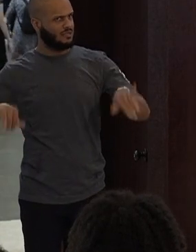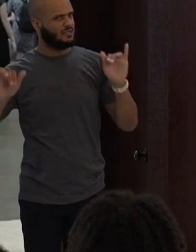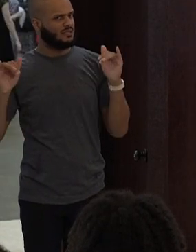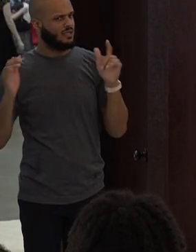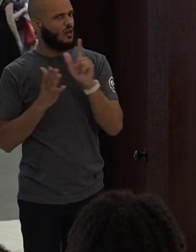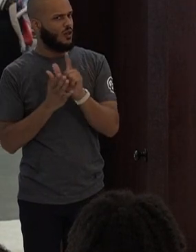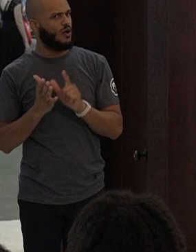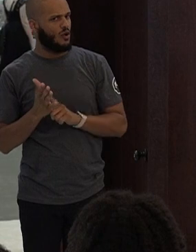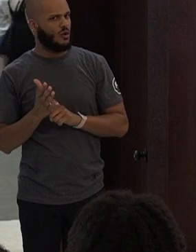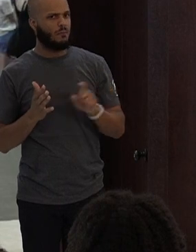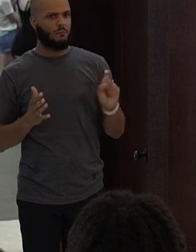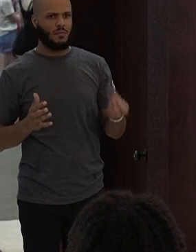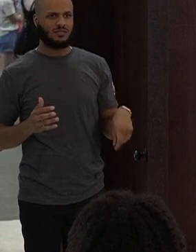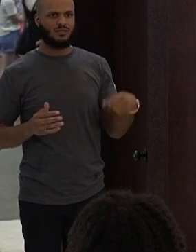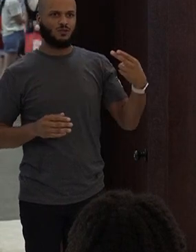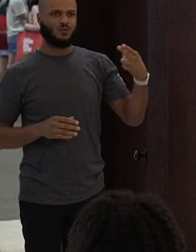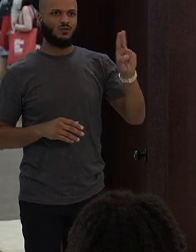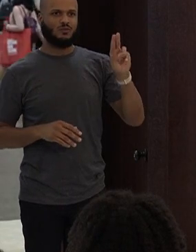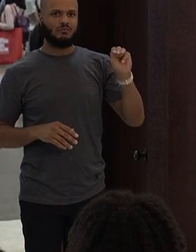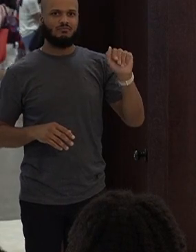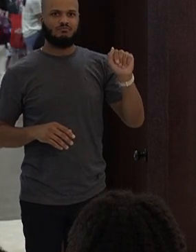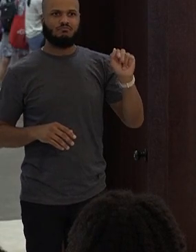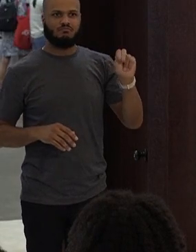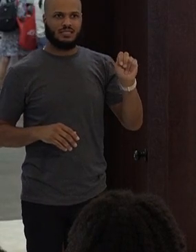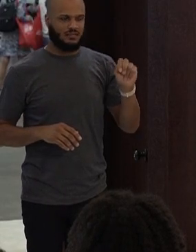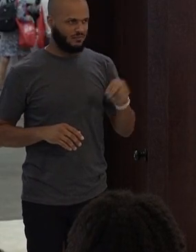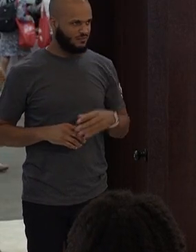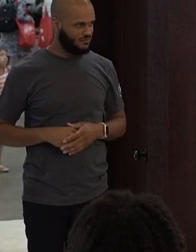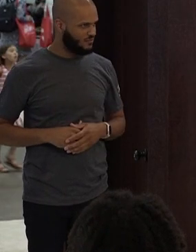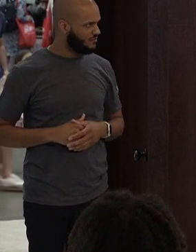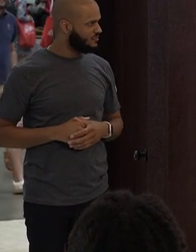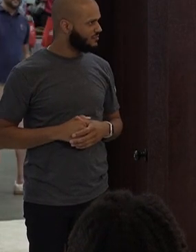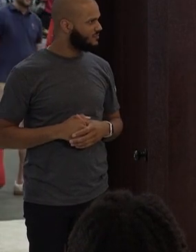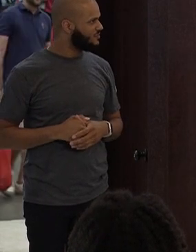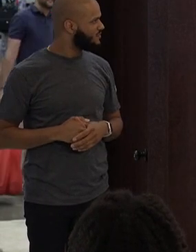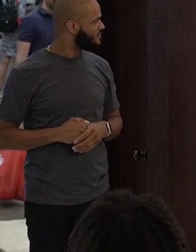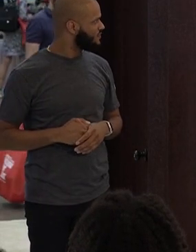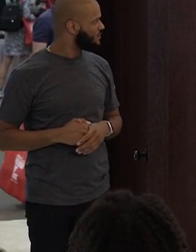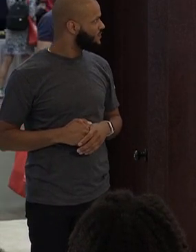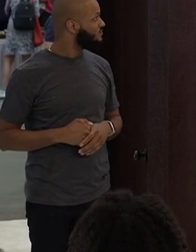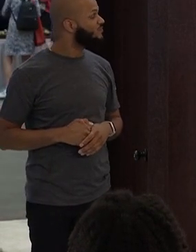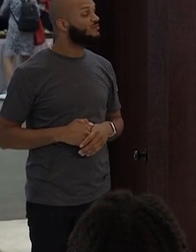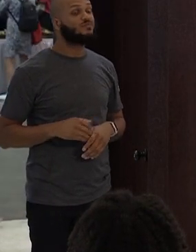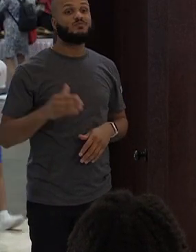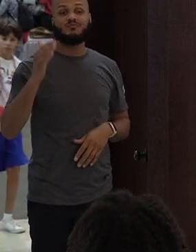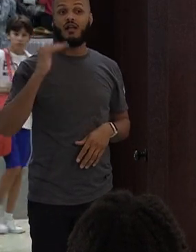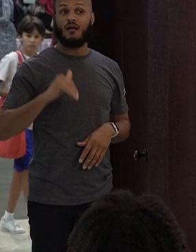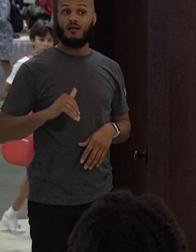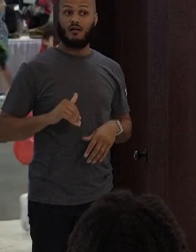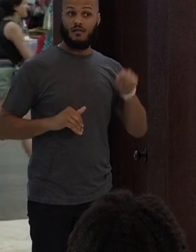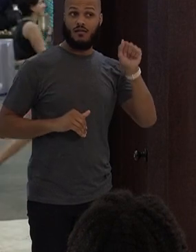that you have to be a human being to own a copyright. So what about AI?